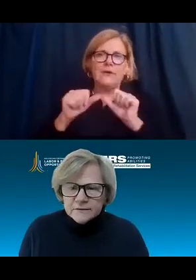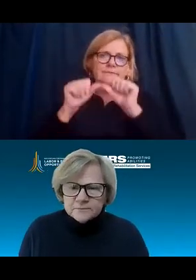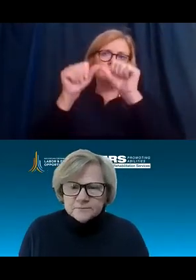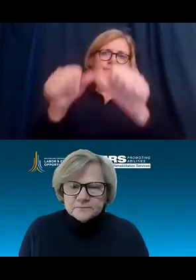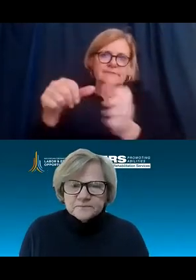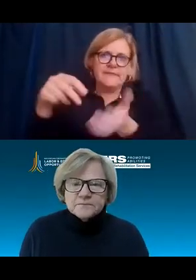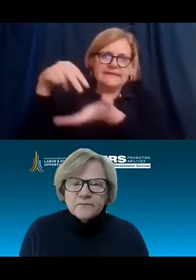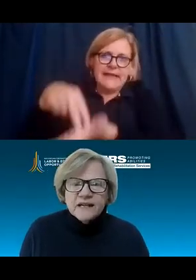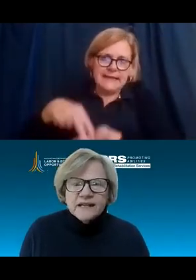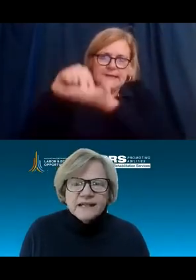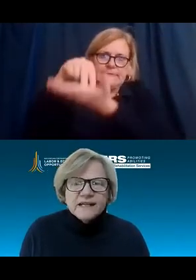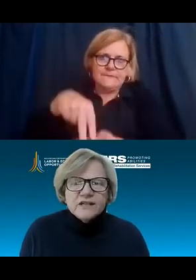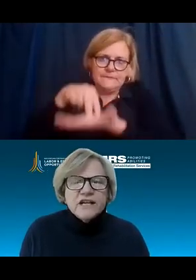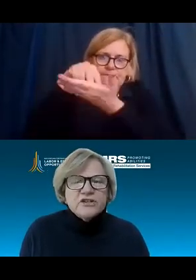standing.